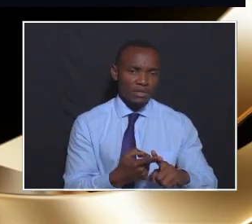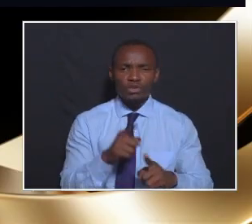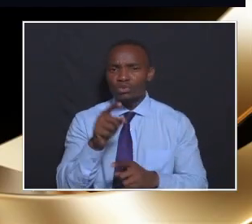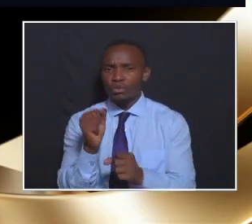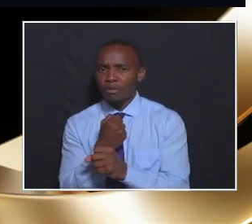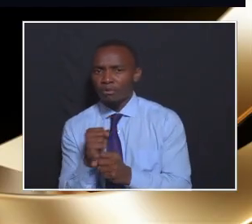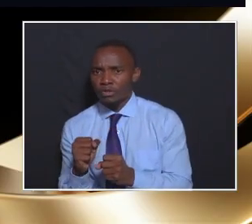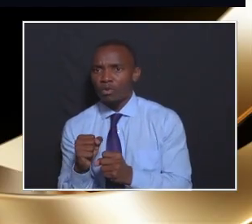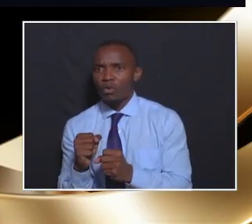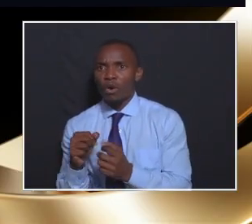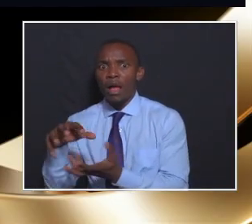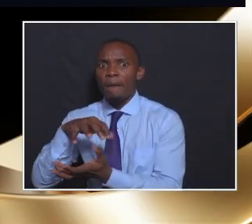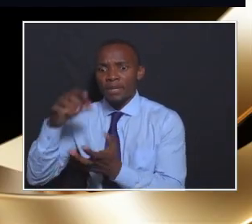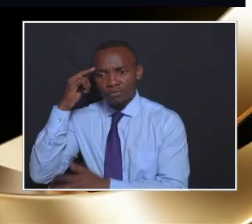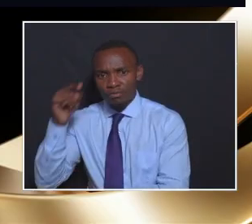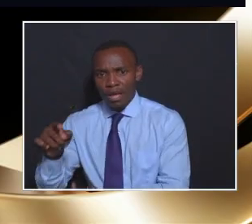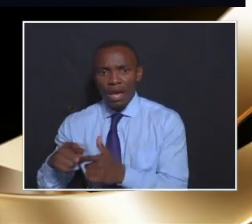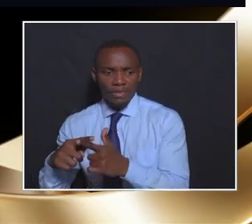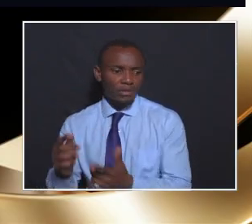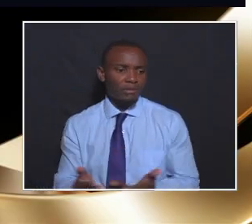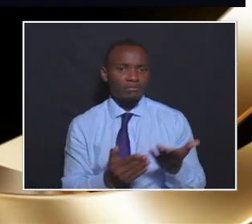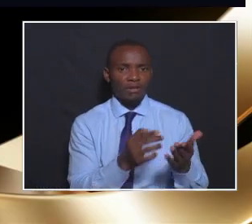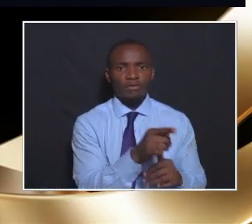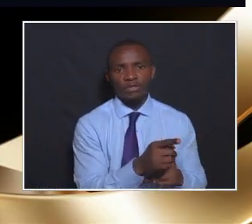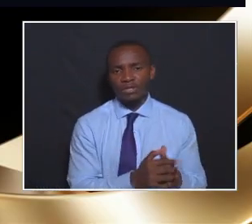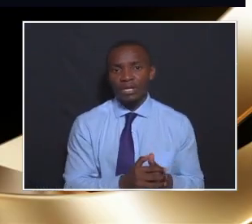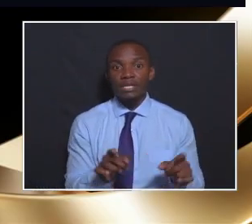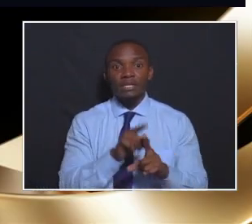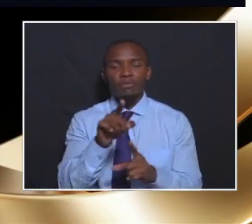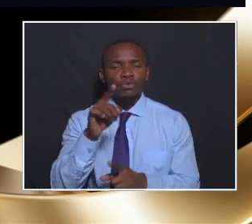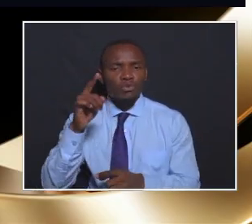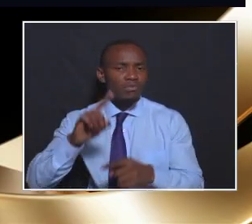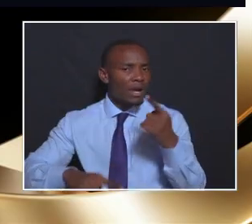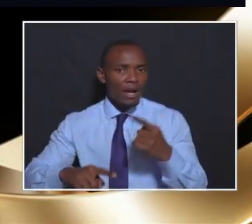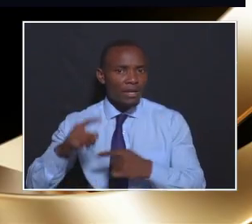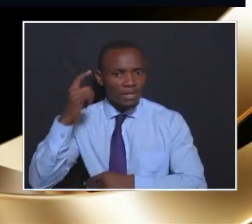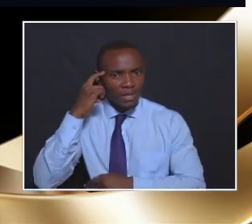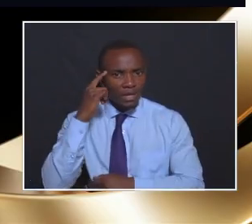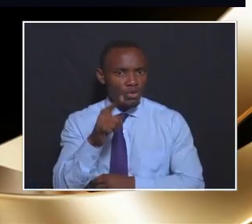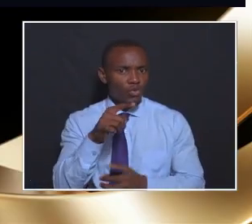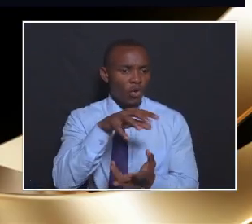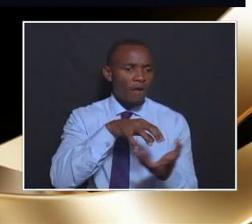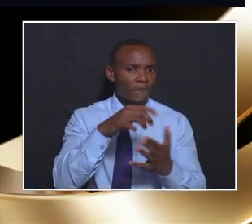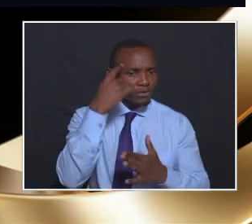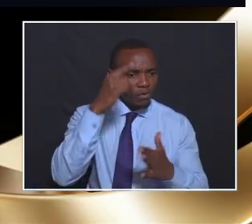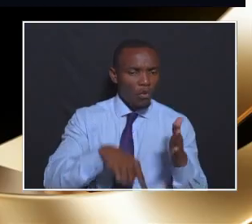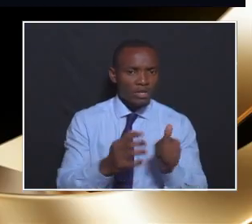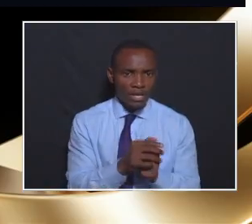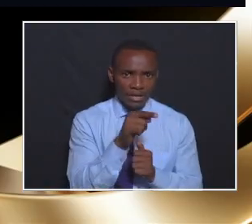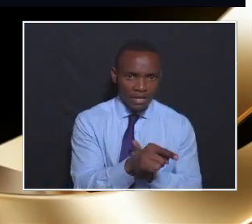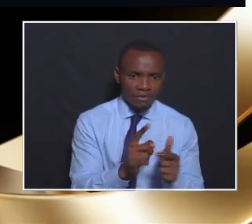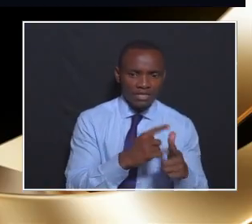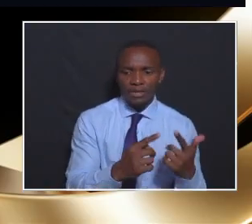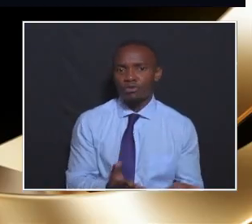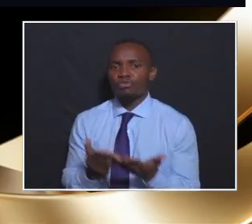cinema and deliver to OTT. You cannot think that you have mixed for Netflix and you do a